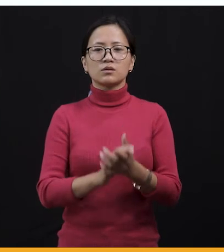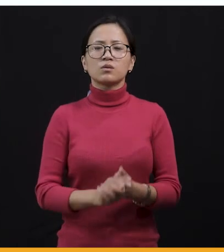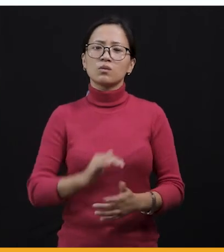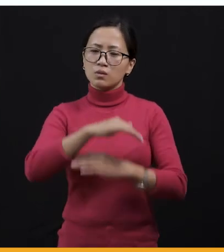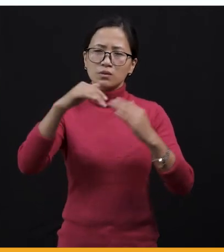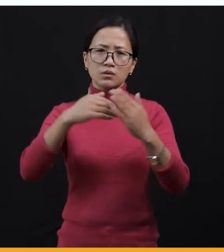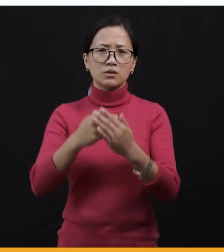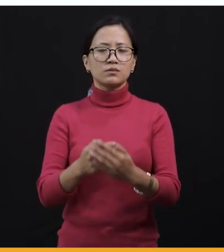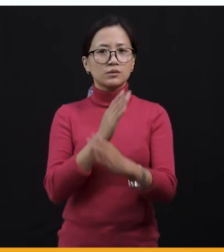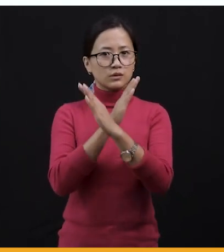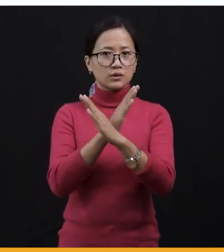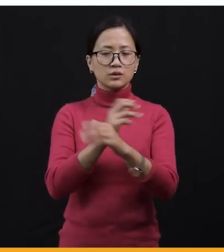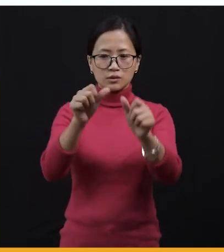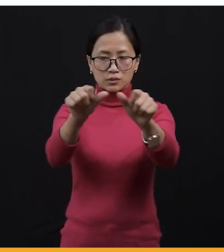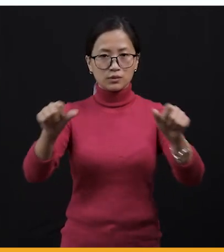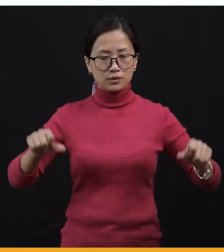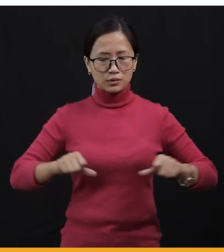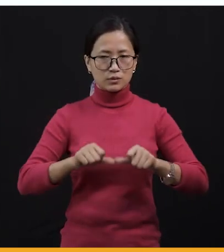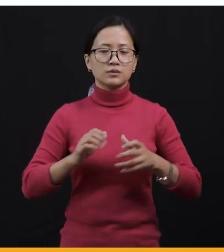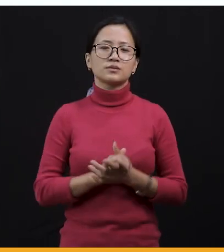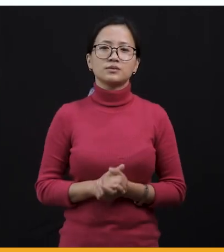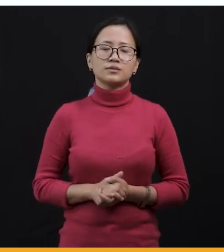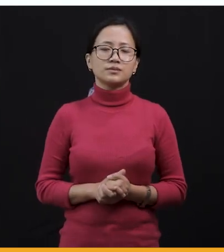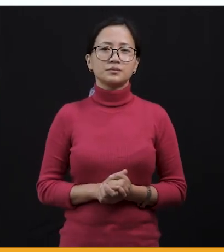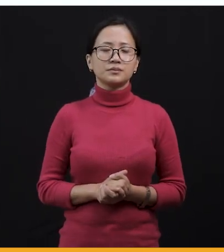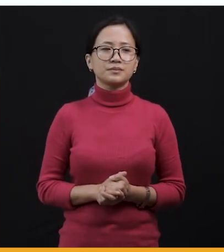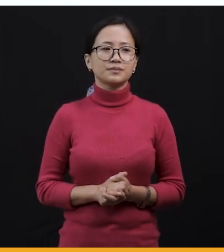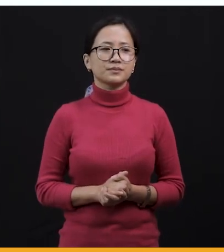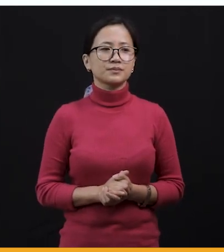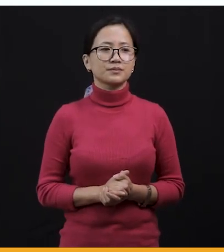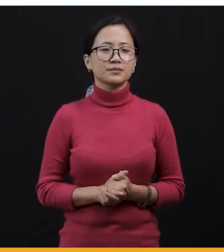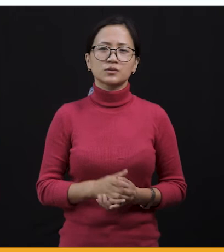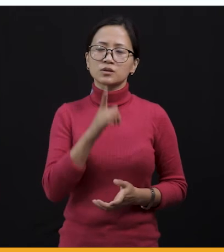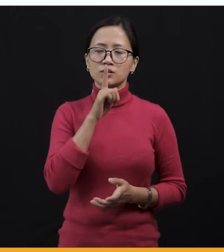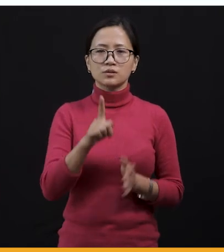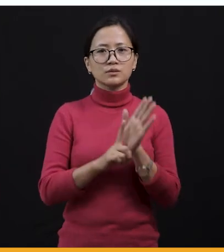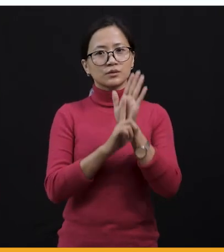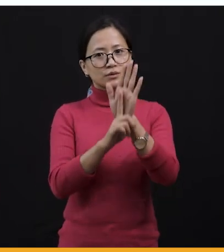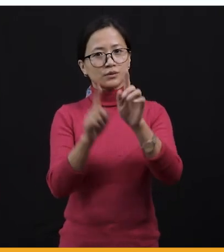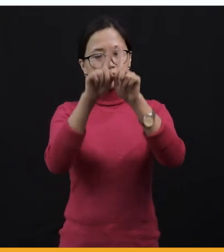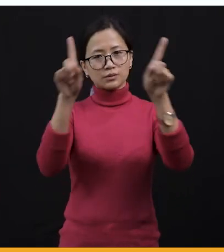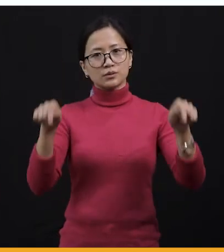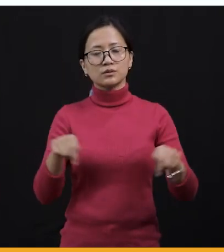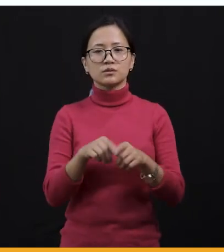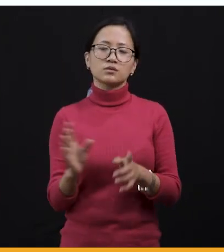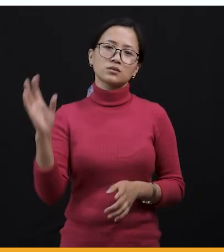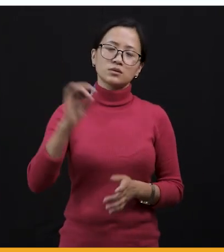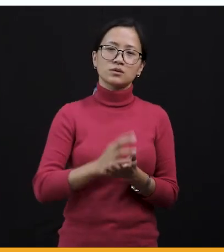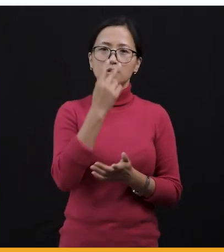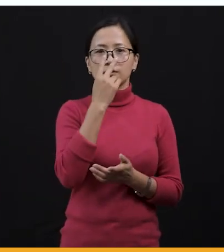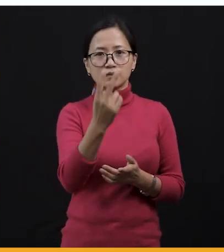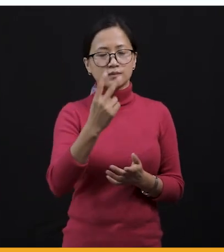protected areas, restricted areas. Now I'm showing you this picture again to